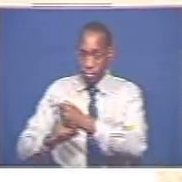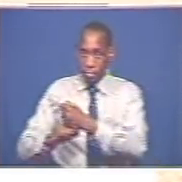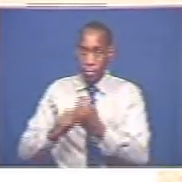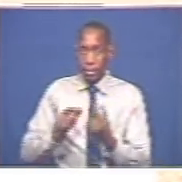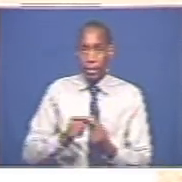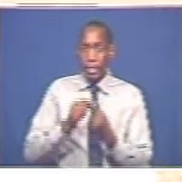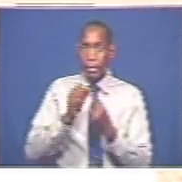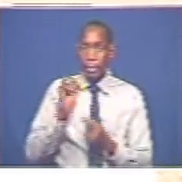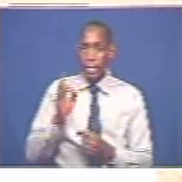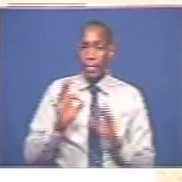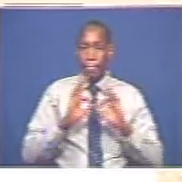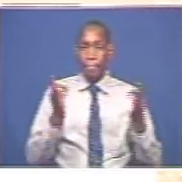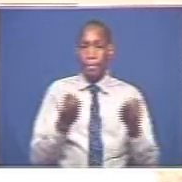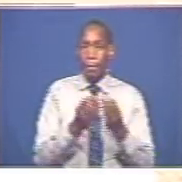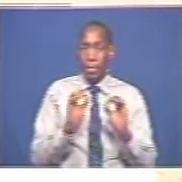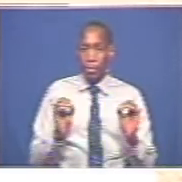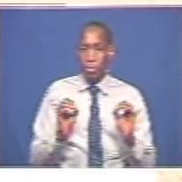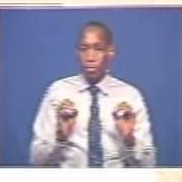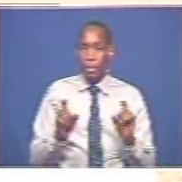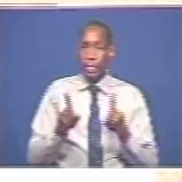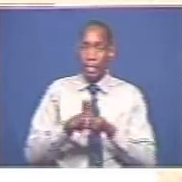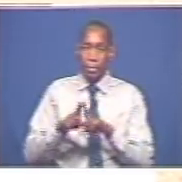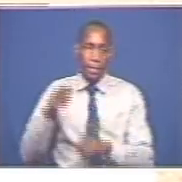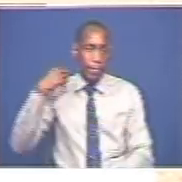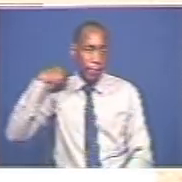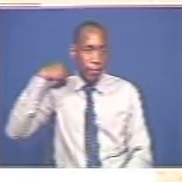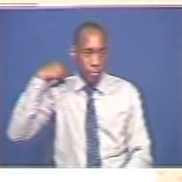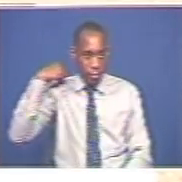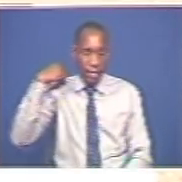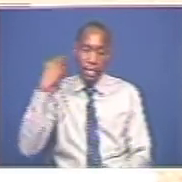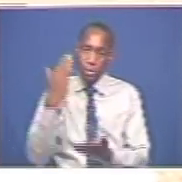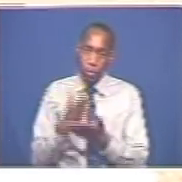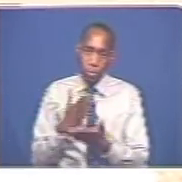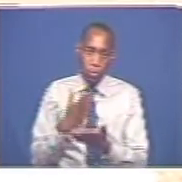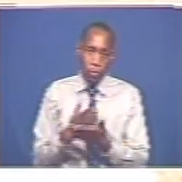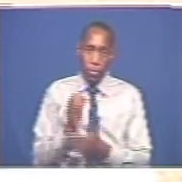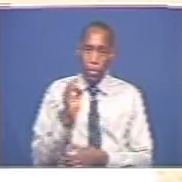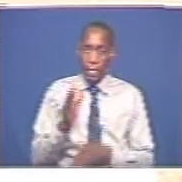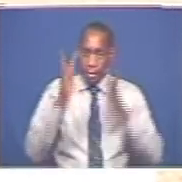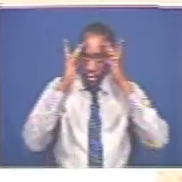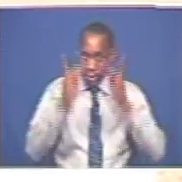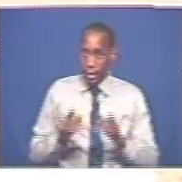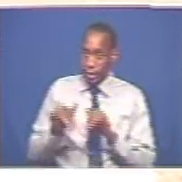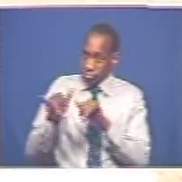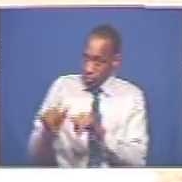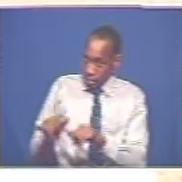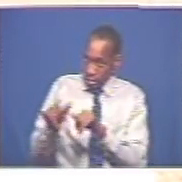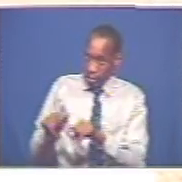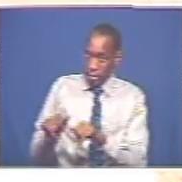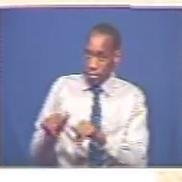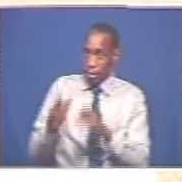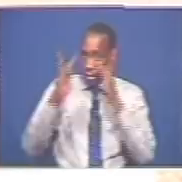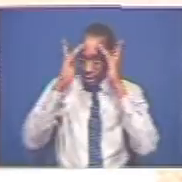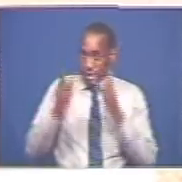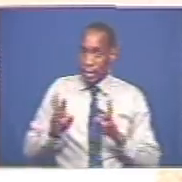especially if they're not family, it's a sacrifice and a real one. Yeah. So if you decide to stay, resolve and